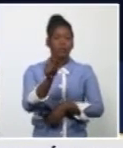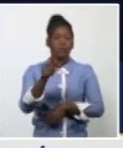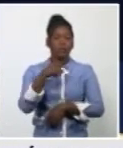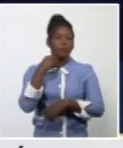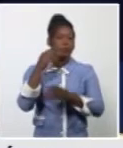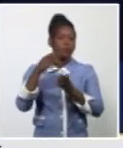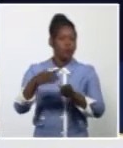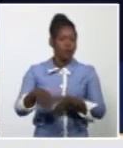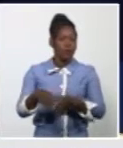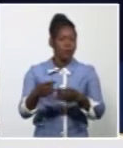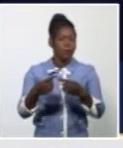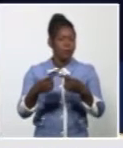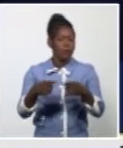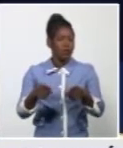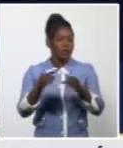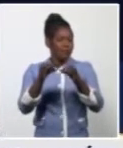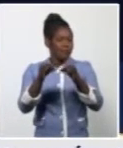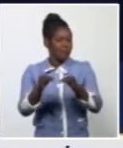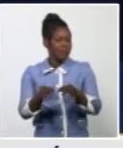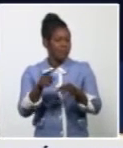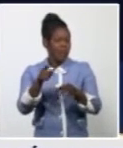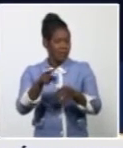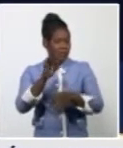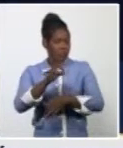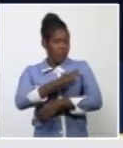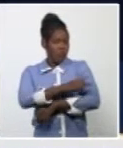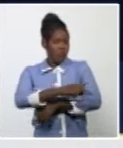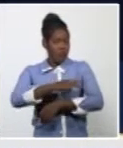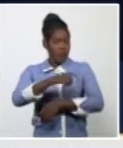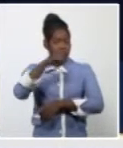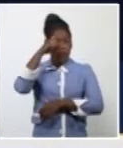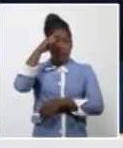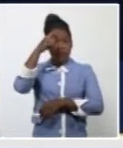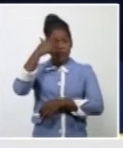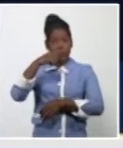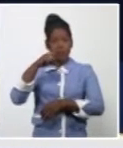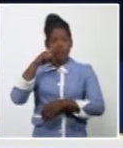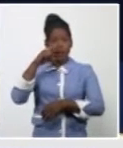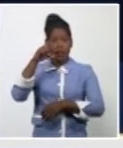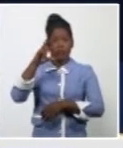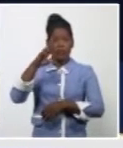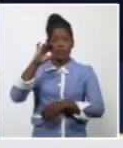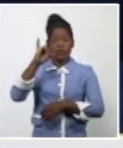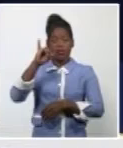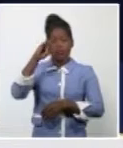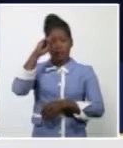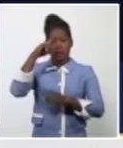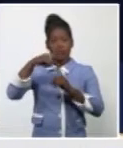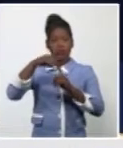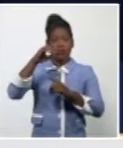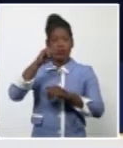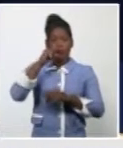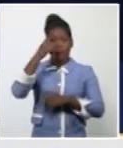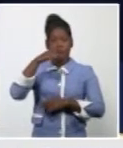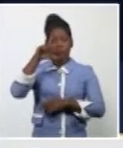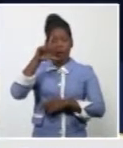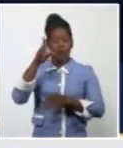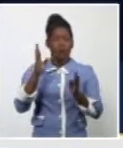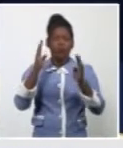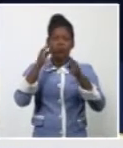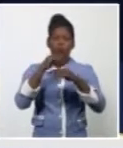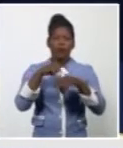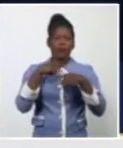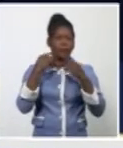fact this country has reported no deaths so far. We verified that data with